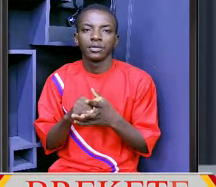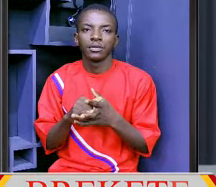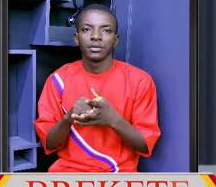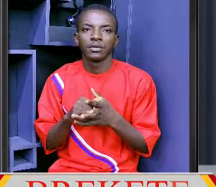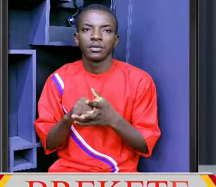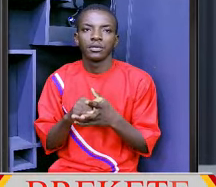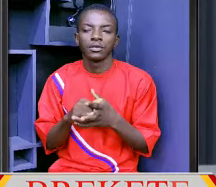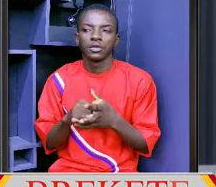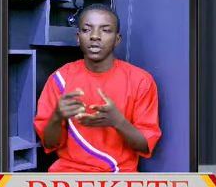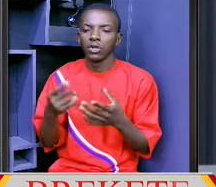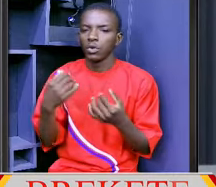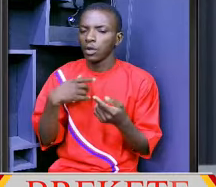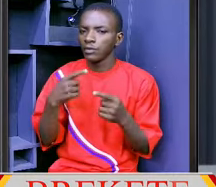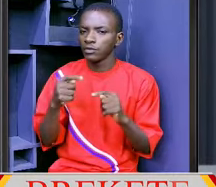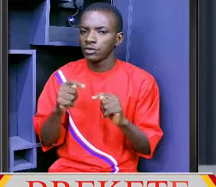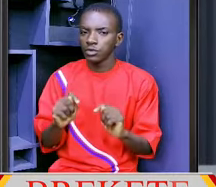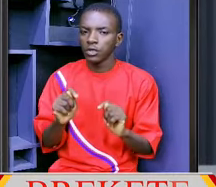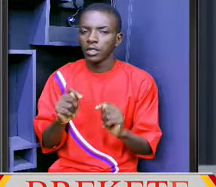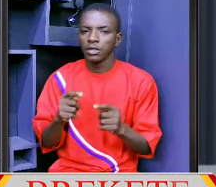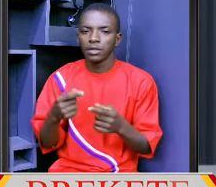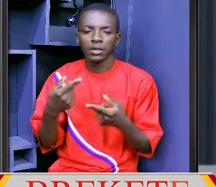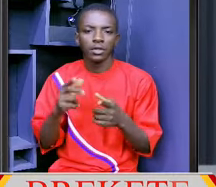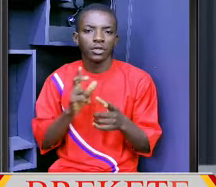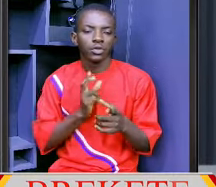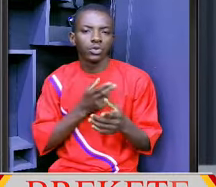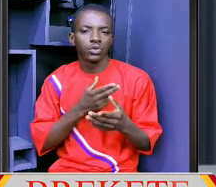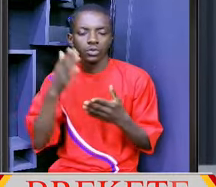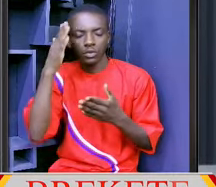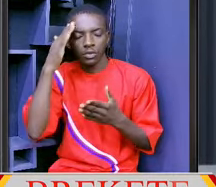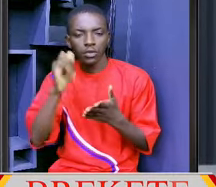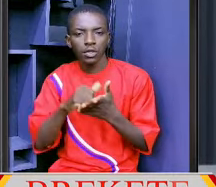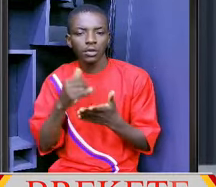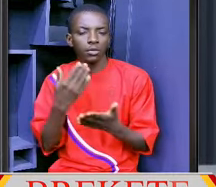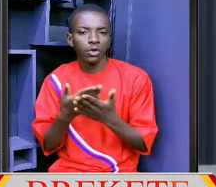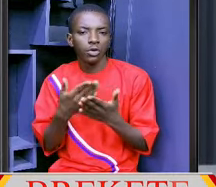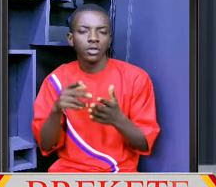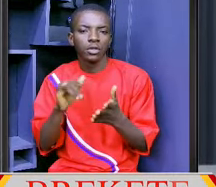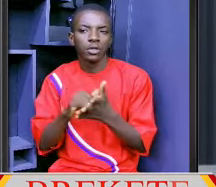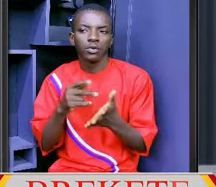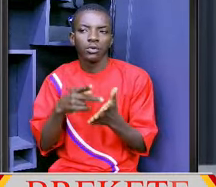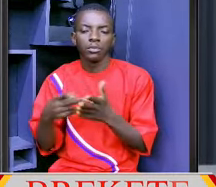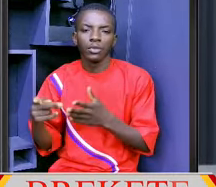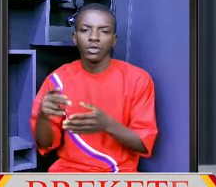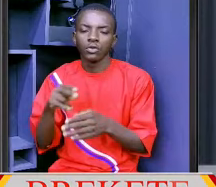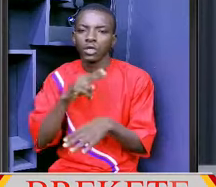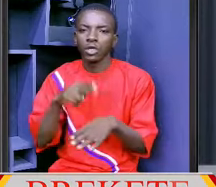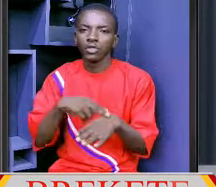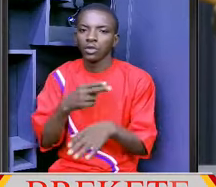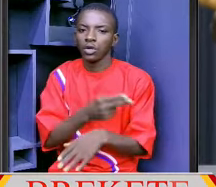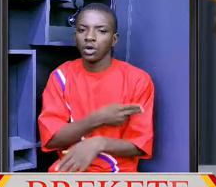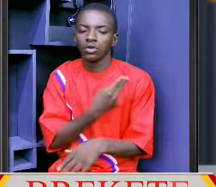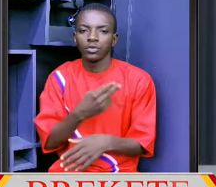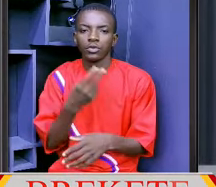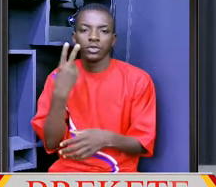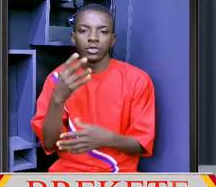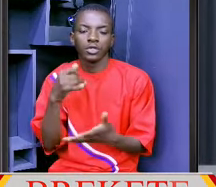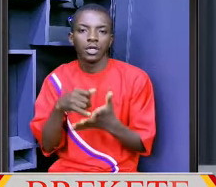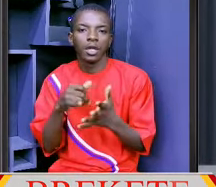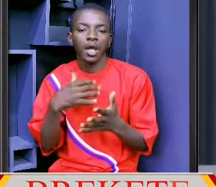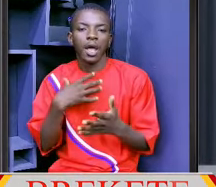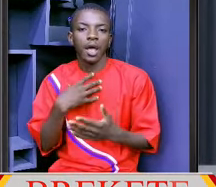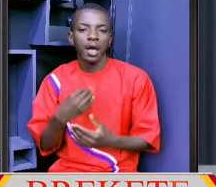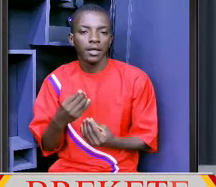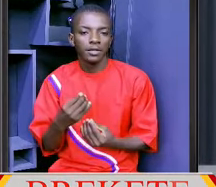least you for try, let us know, say, the money we pay to the National Hospital, they don't see them,